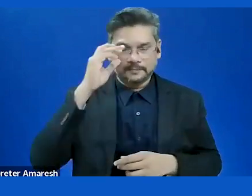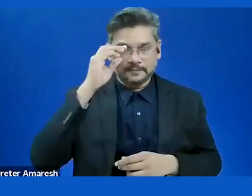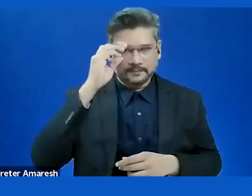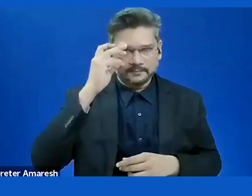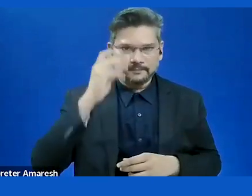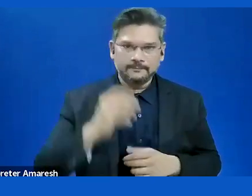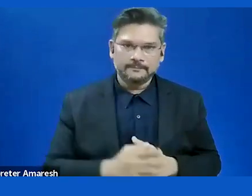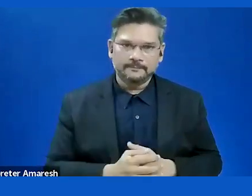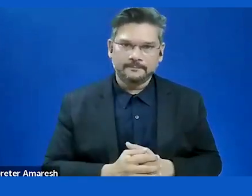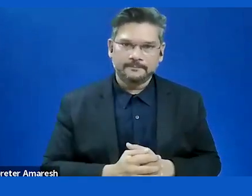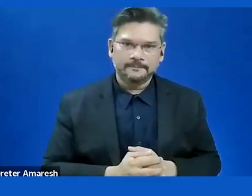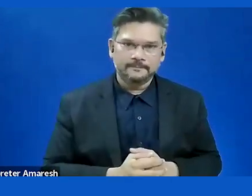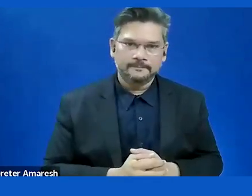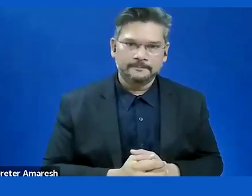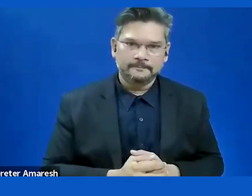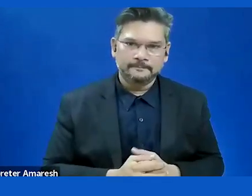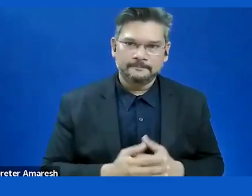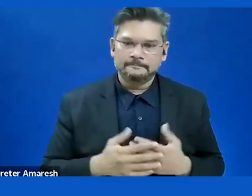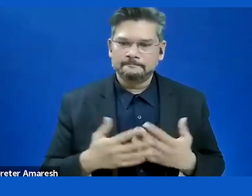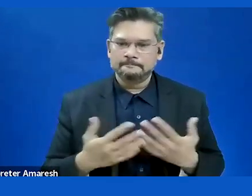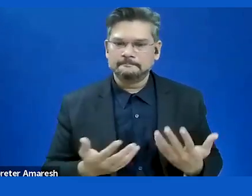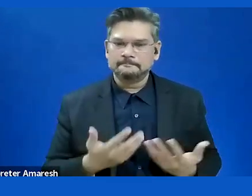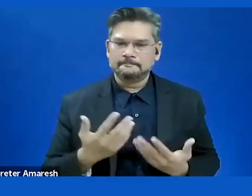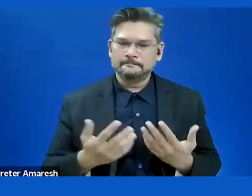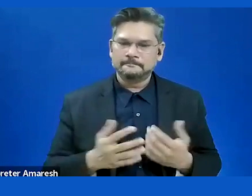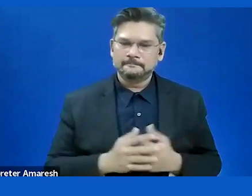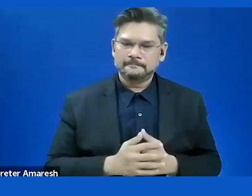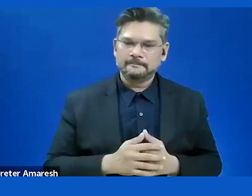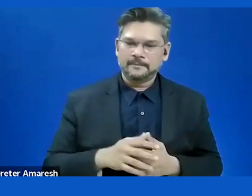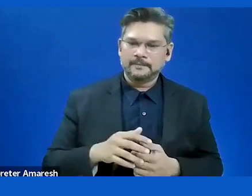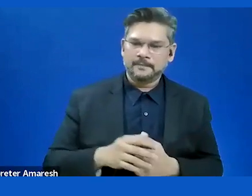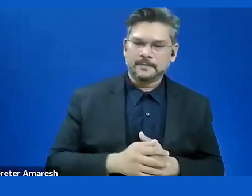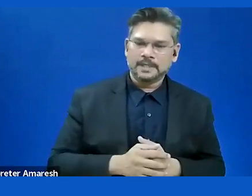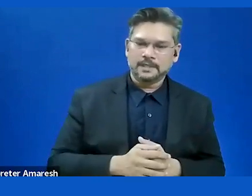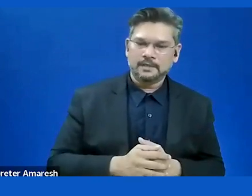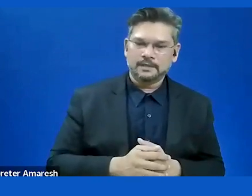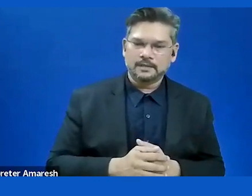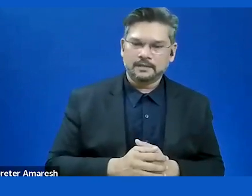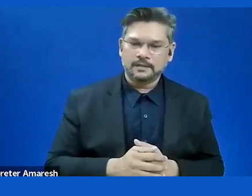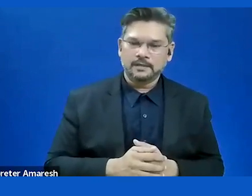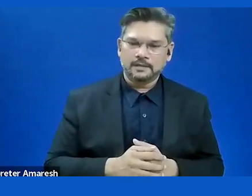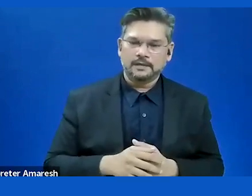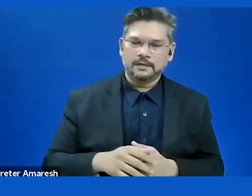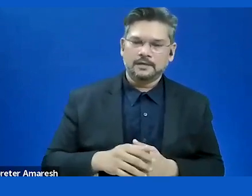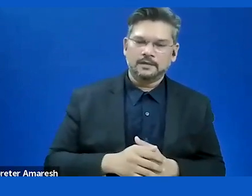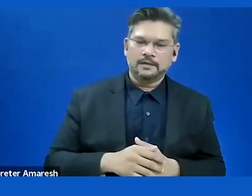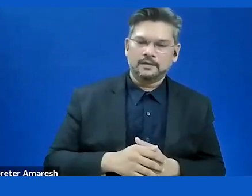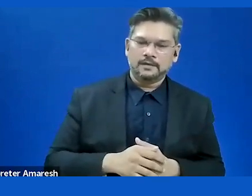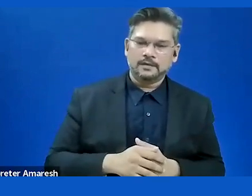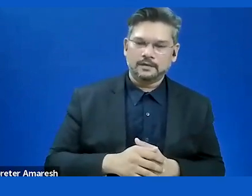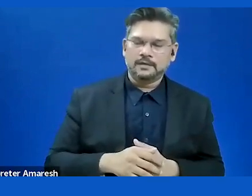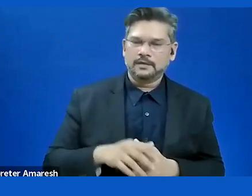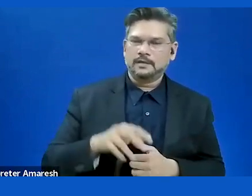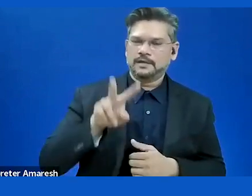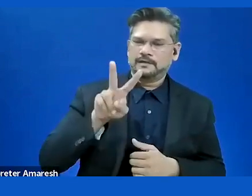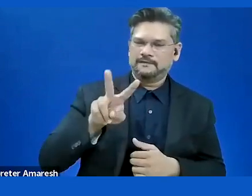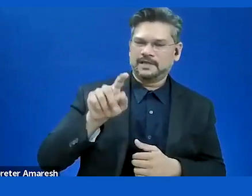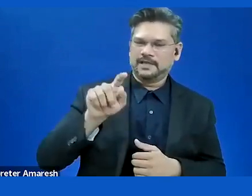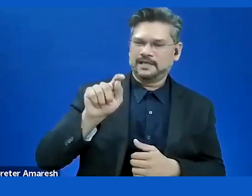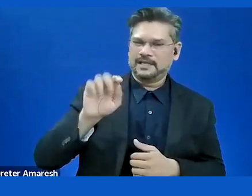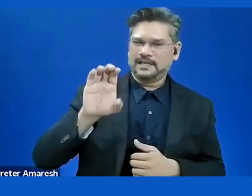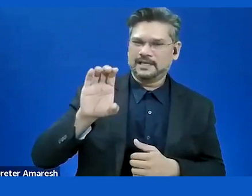2.1. So that maybe think that you used to have to test it, and you have